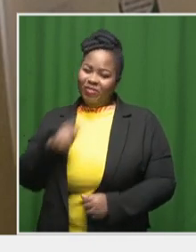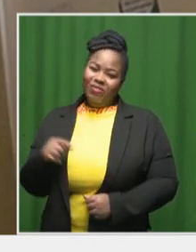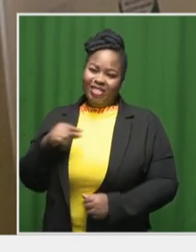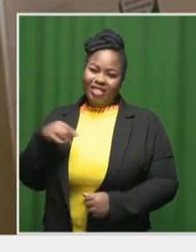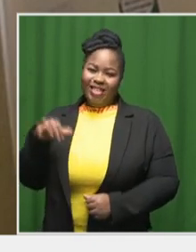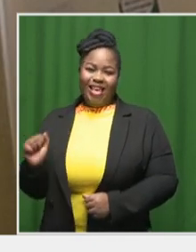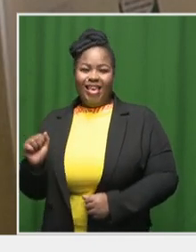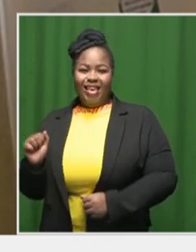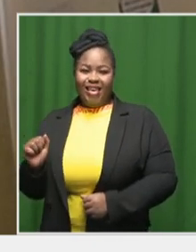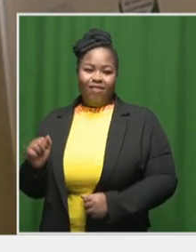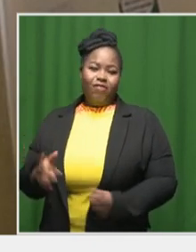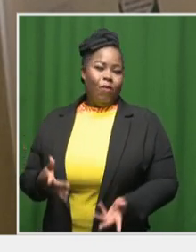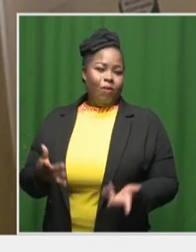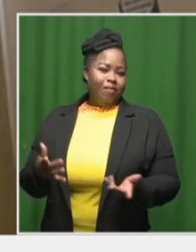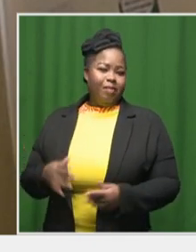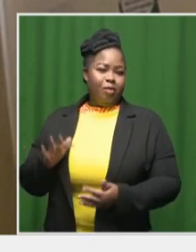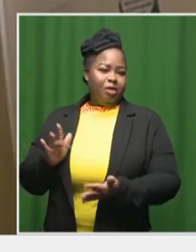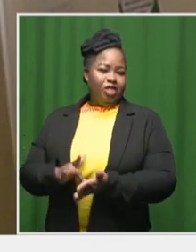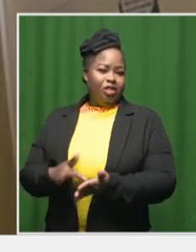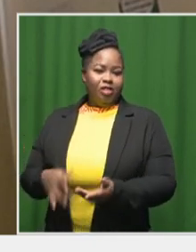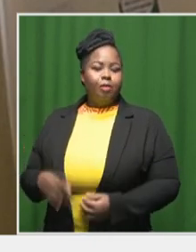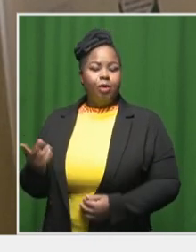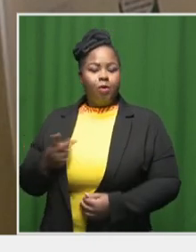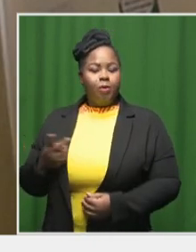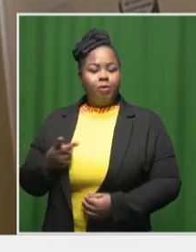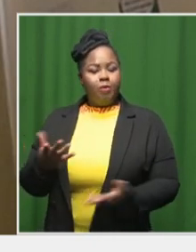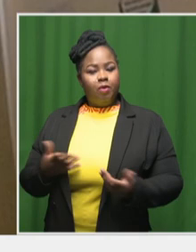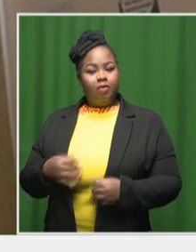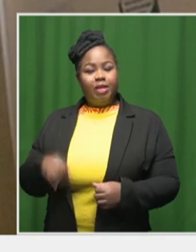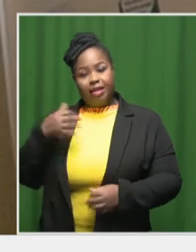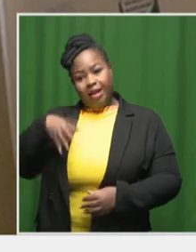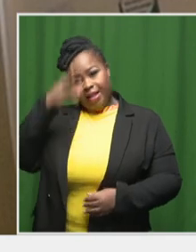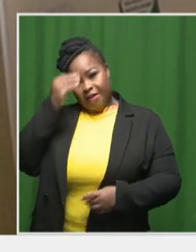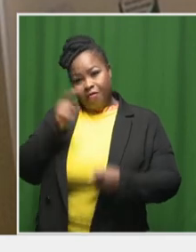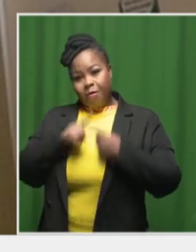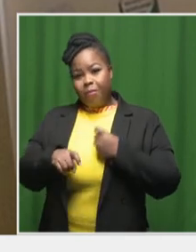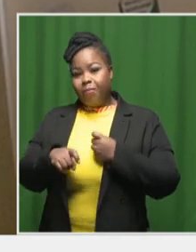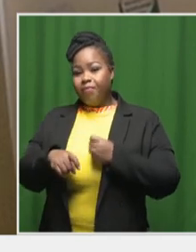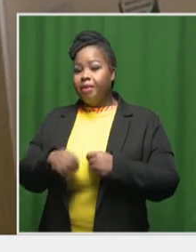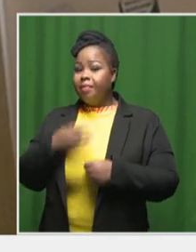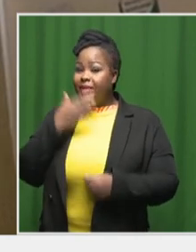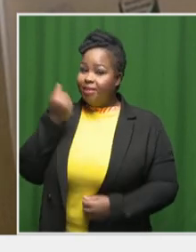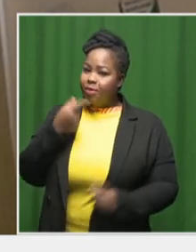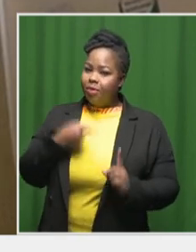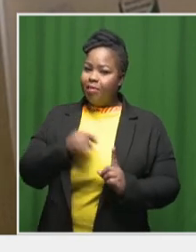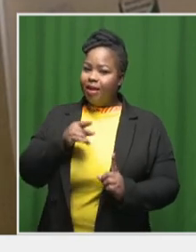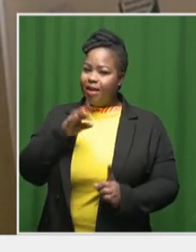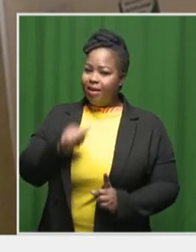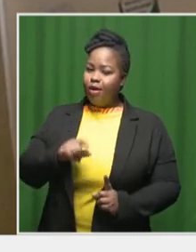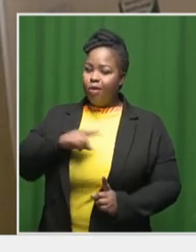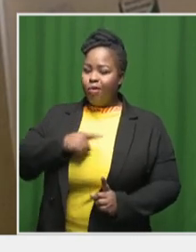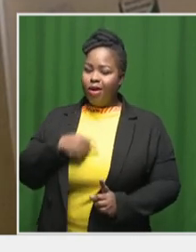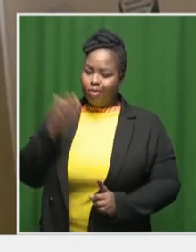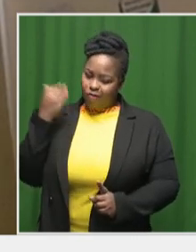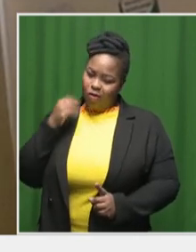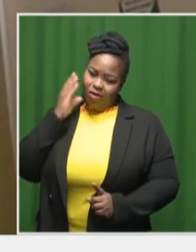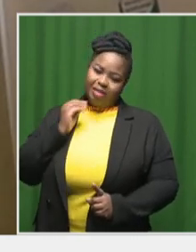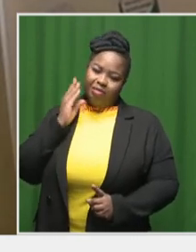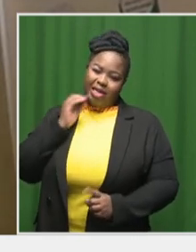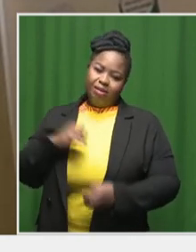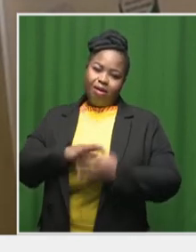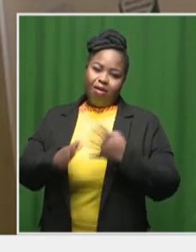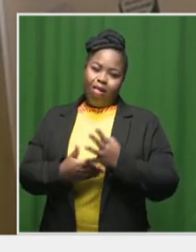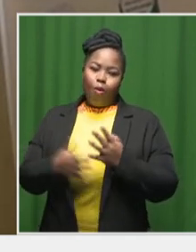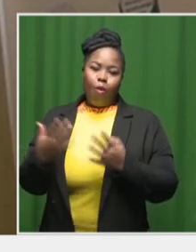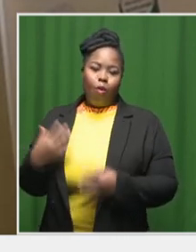wing attack, and also learning from the best, like Marika Holtzhausen. She's also plays for Kofsis and Free State Rhinos, and it's